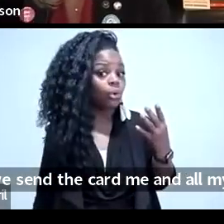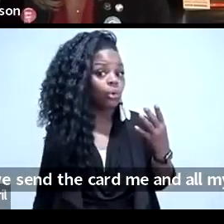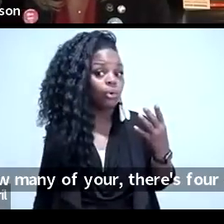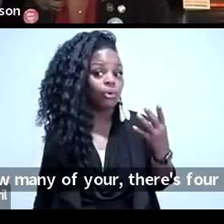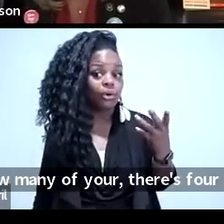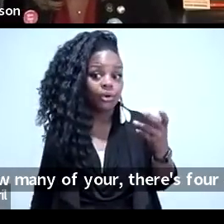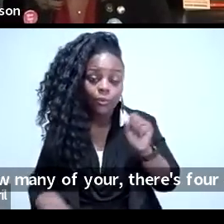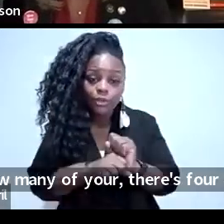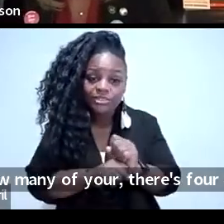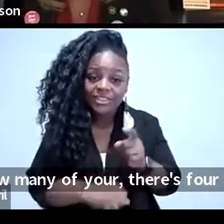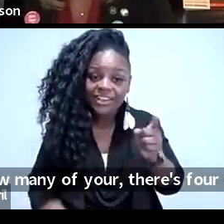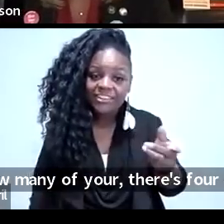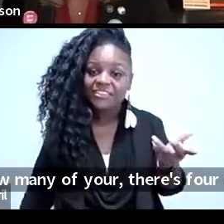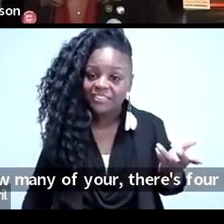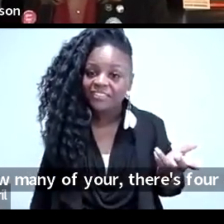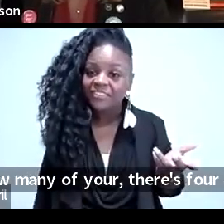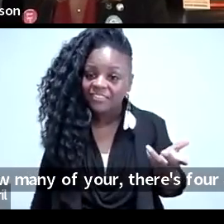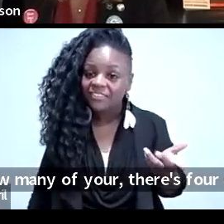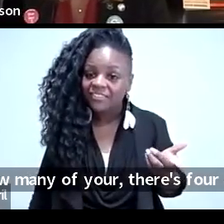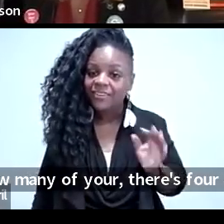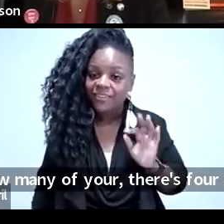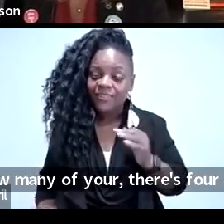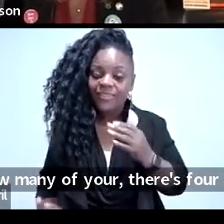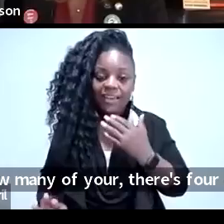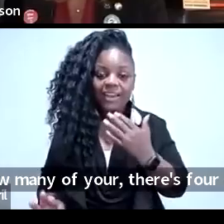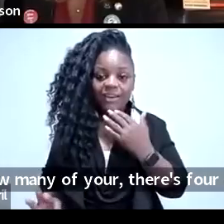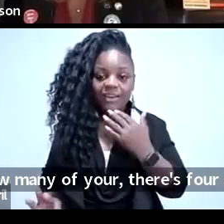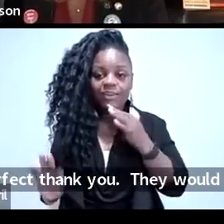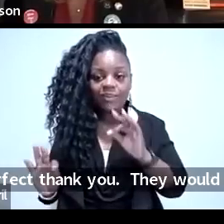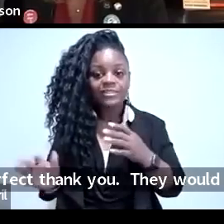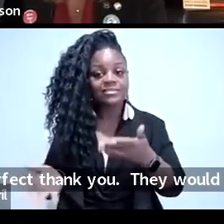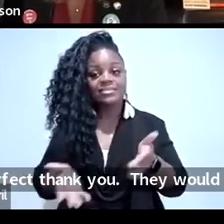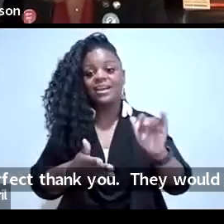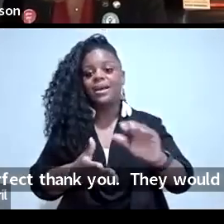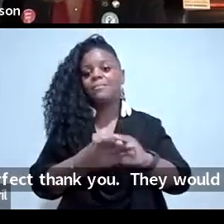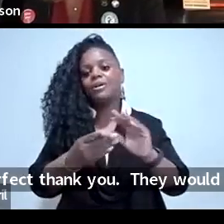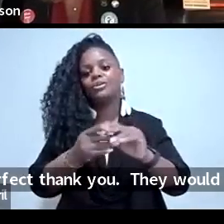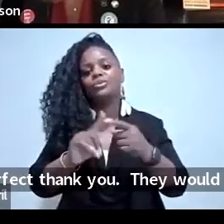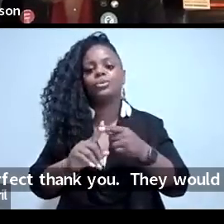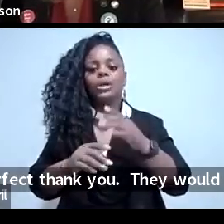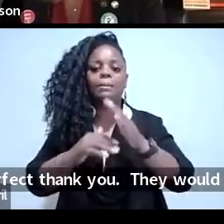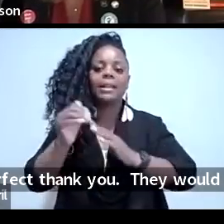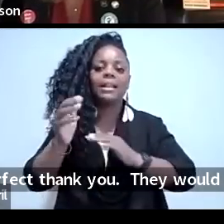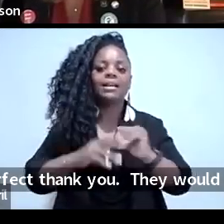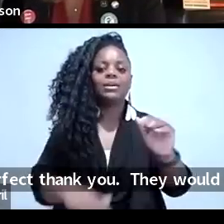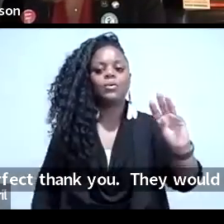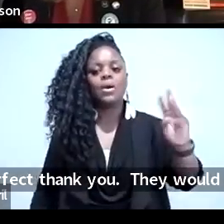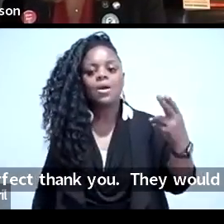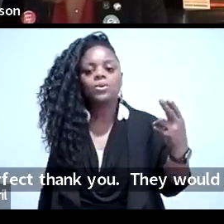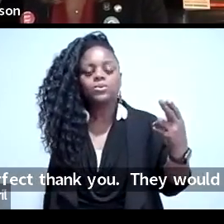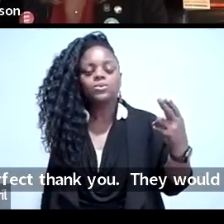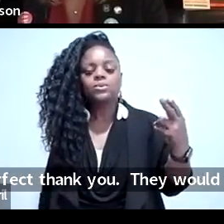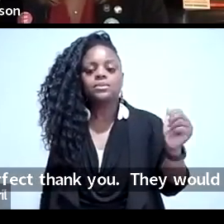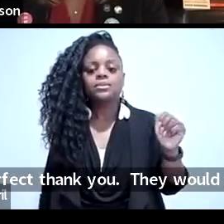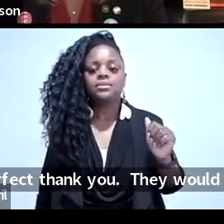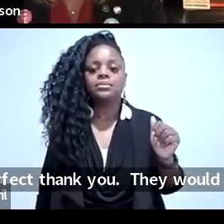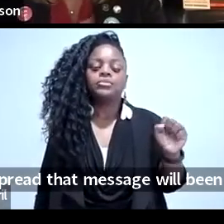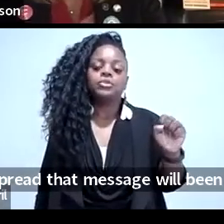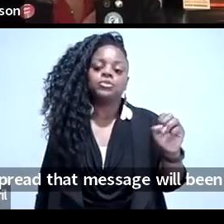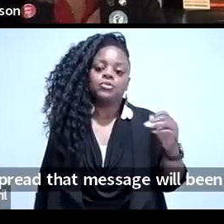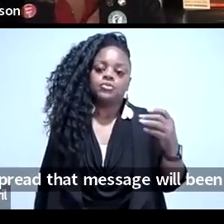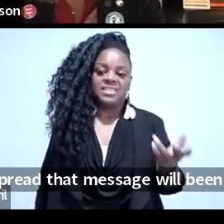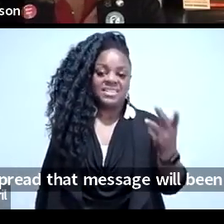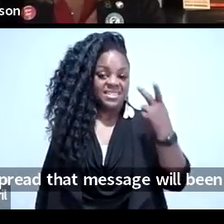back to the building and spread that message. And we've been seeing these actions and demonstrations, once again, as I mentioned, in Minneapolis with the